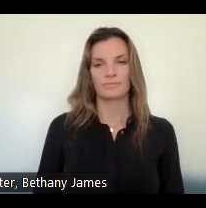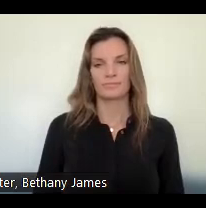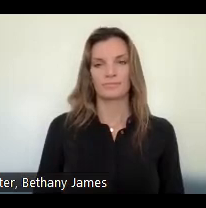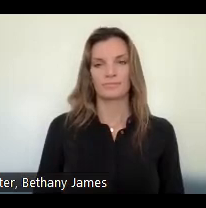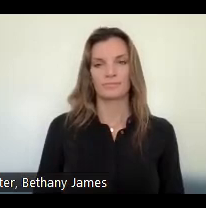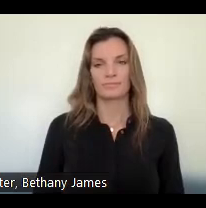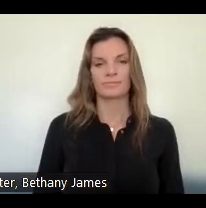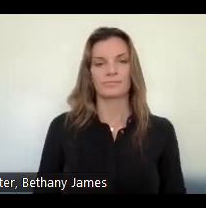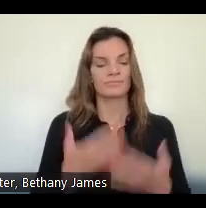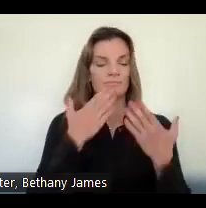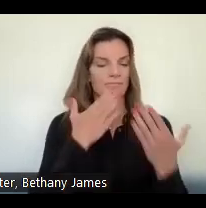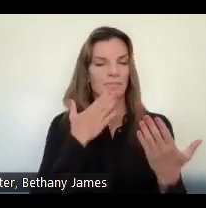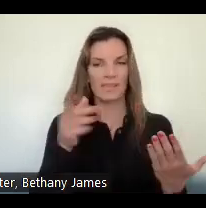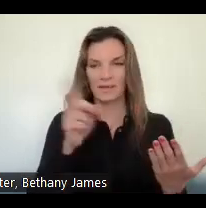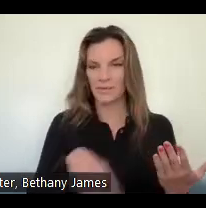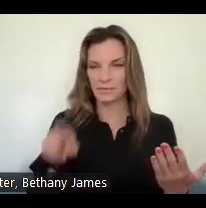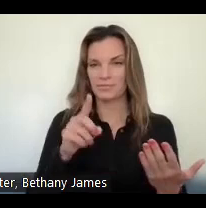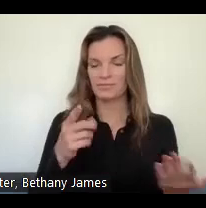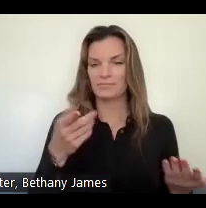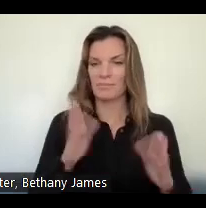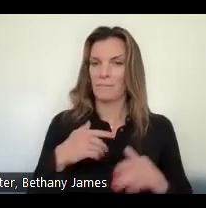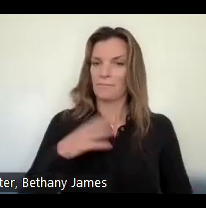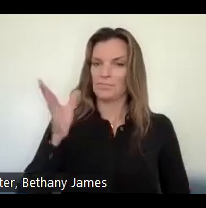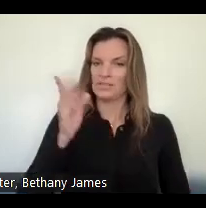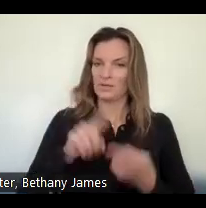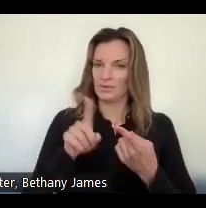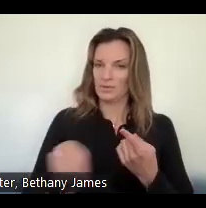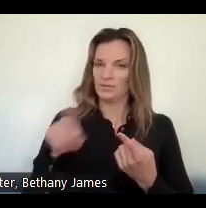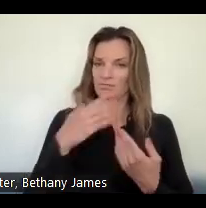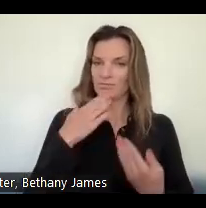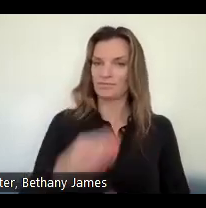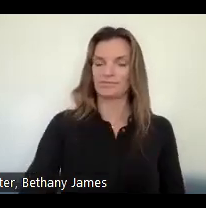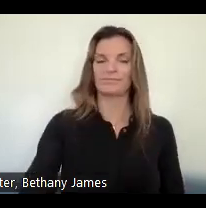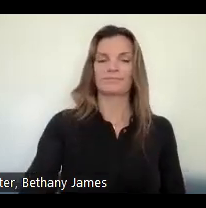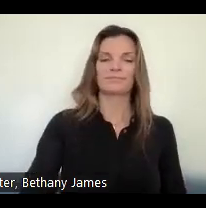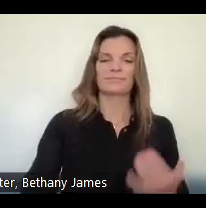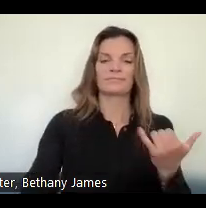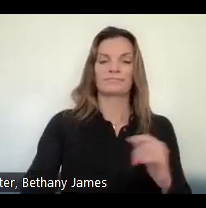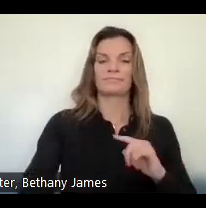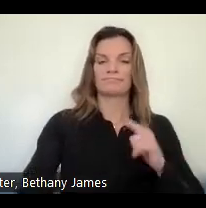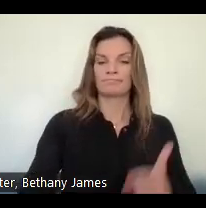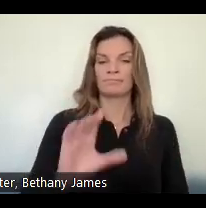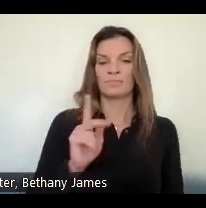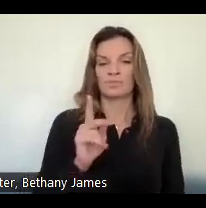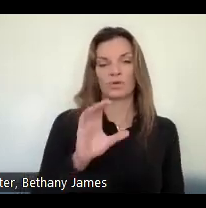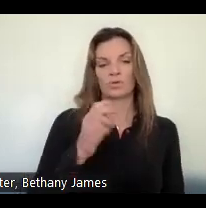I just want to say thank you so much for letting me present today, and I will hand it back to Christina.